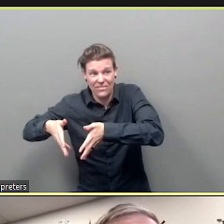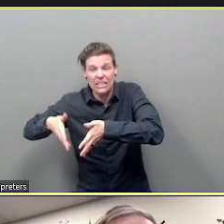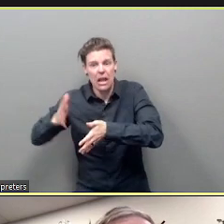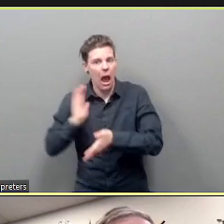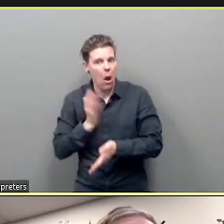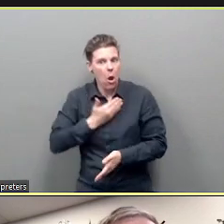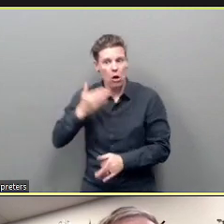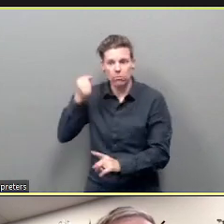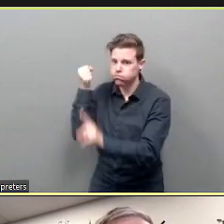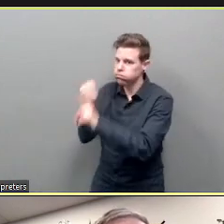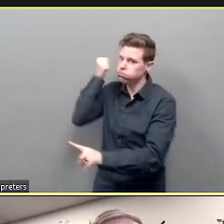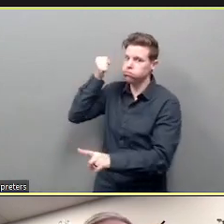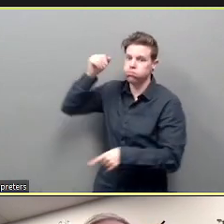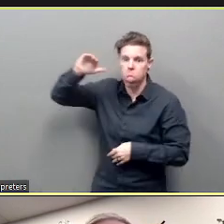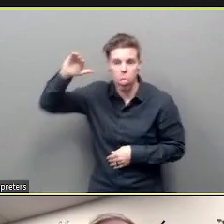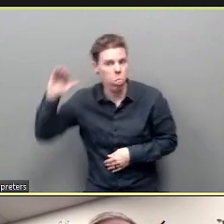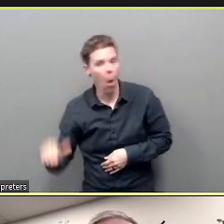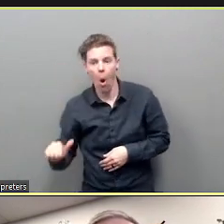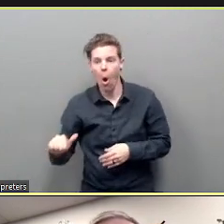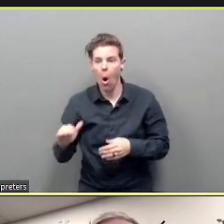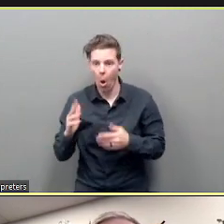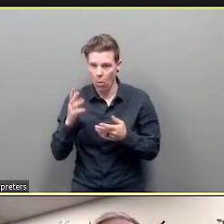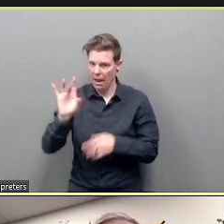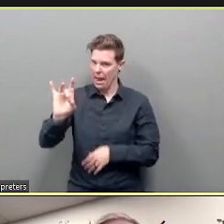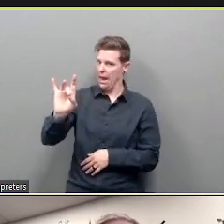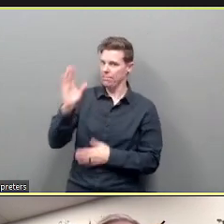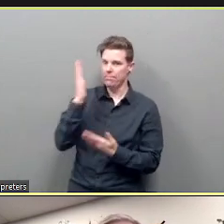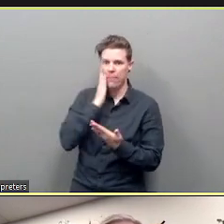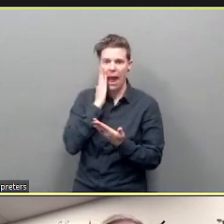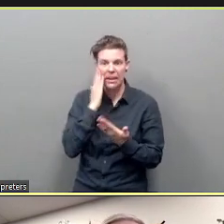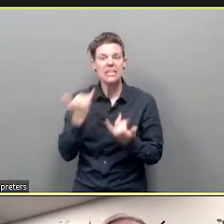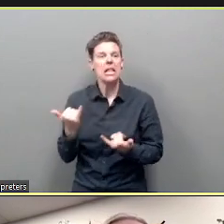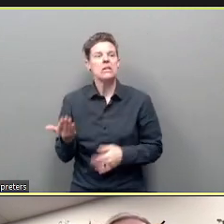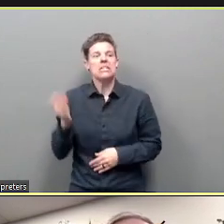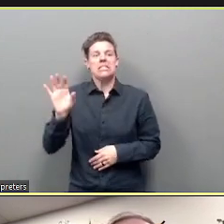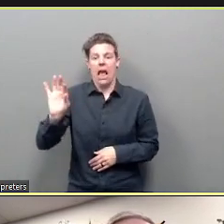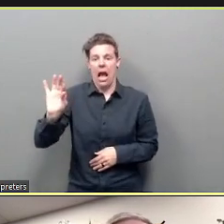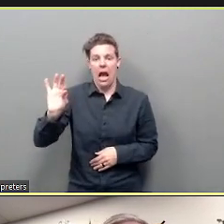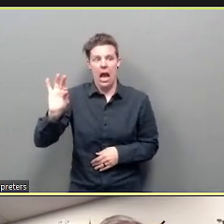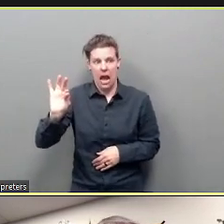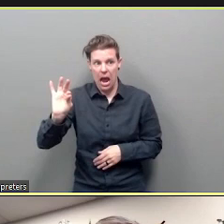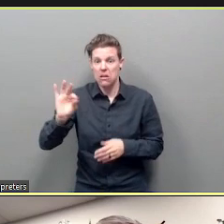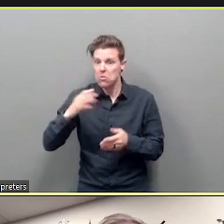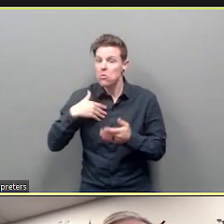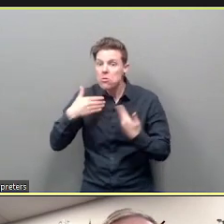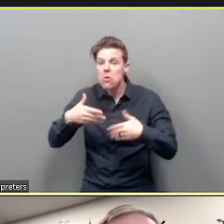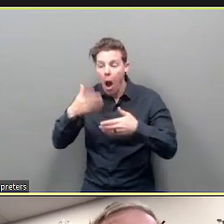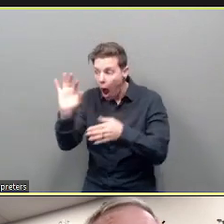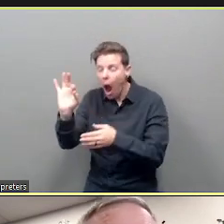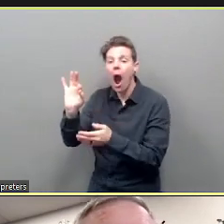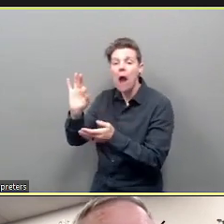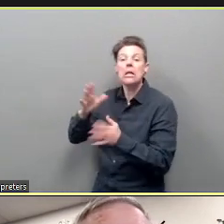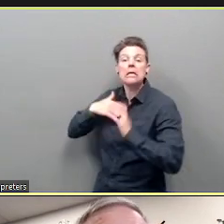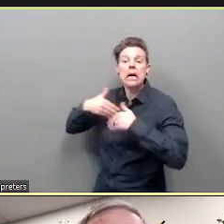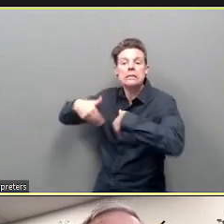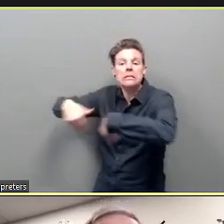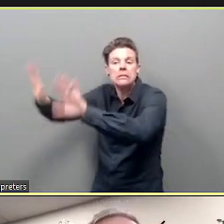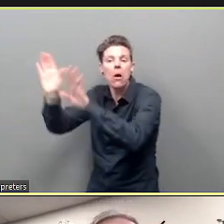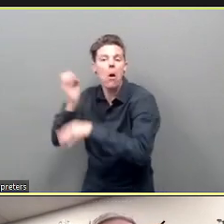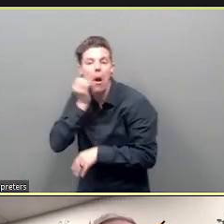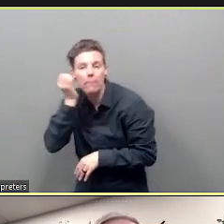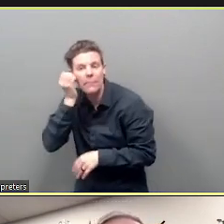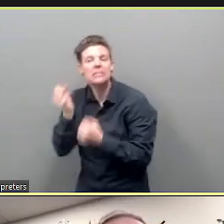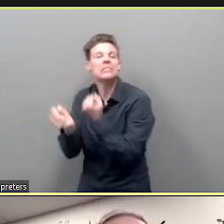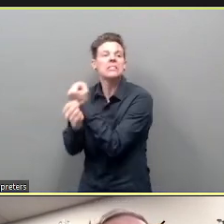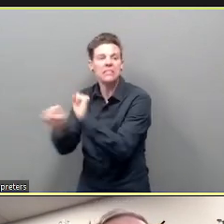full by now, those 9, but other people will have been discharged and getting very low on medical surgical beds as